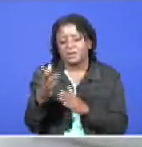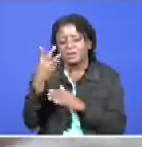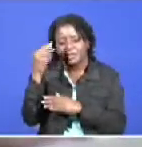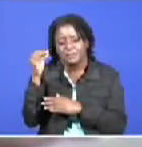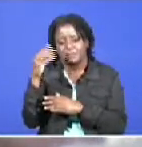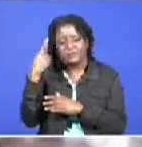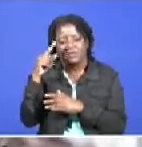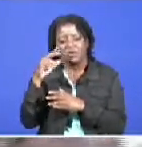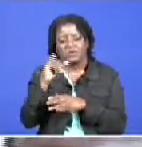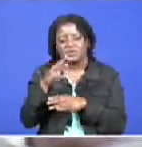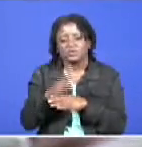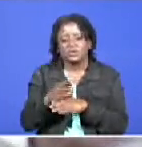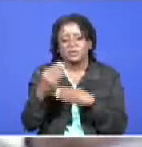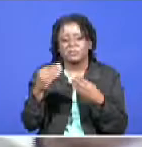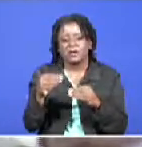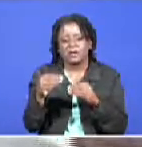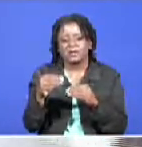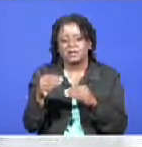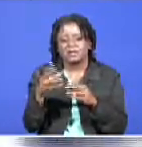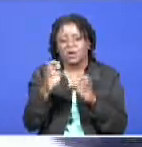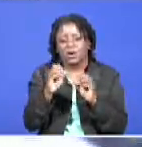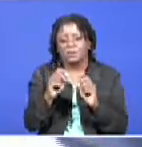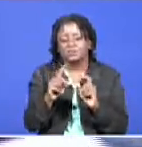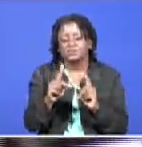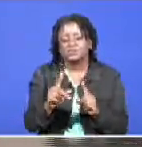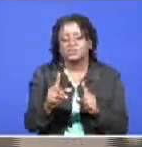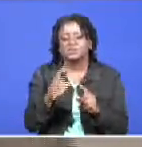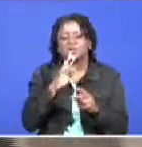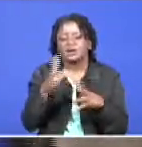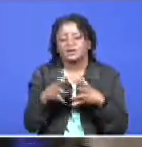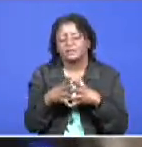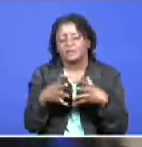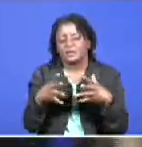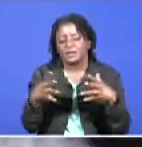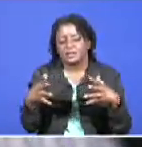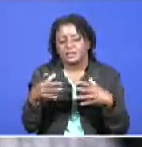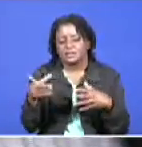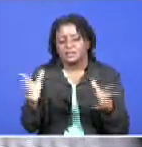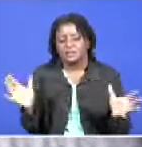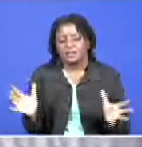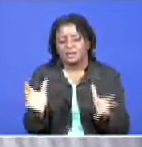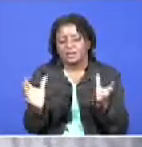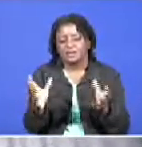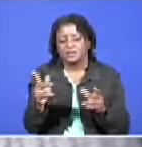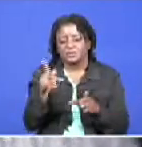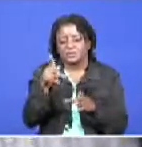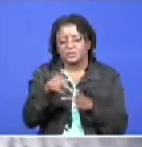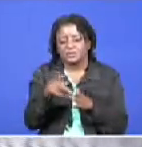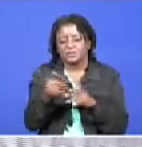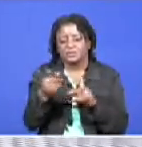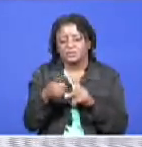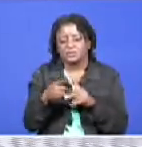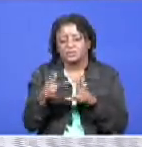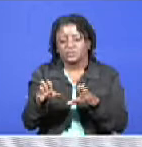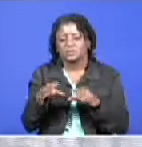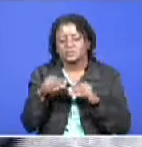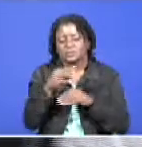the Honorable Brenzel Roll says the opportunities are vast as he encouraged participants to embrace